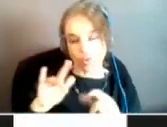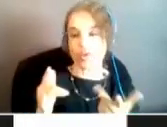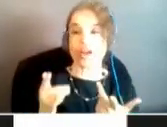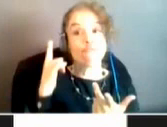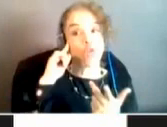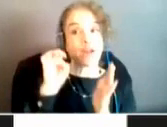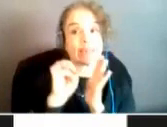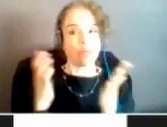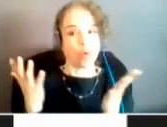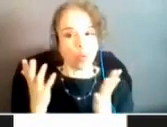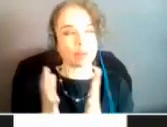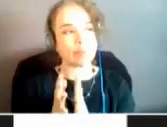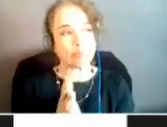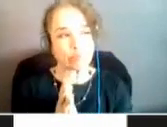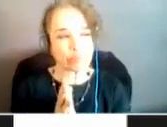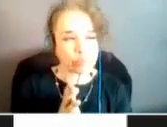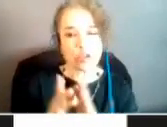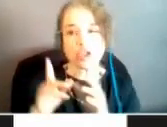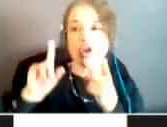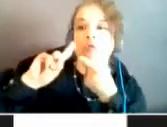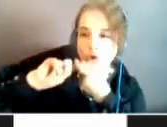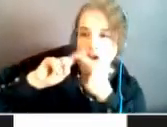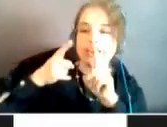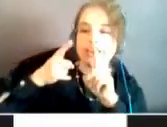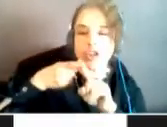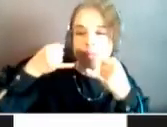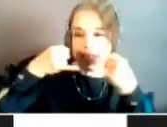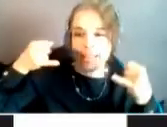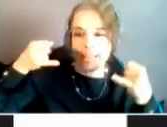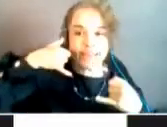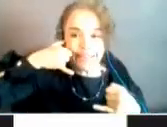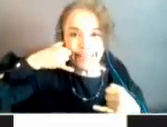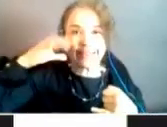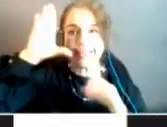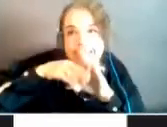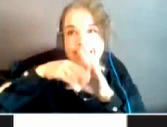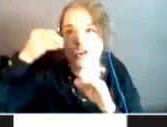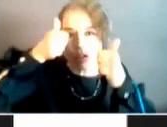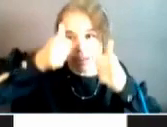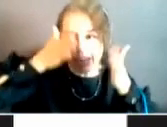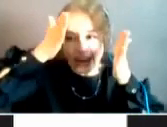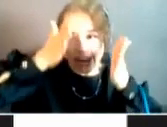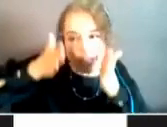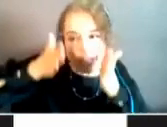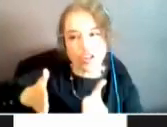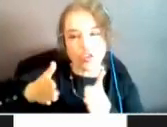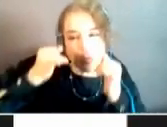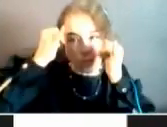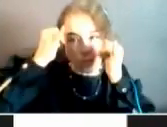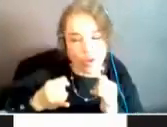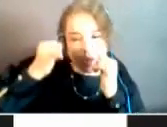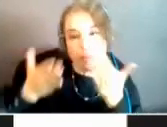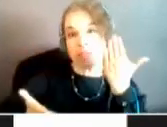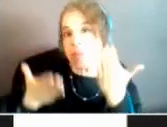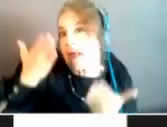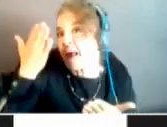for example, you know, with Friendship Line, we make outreach calls to individuals that, you know, may